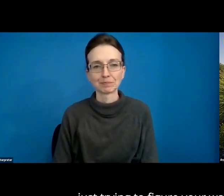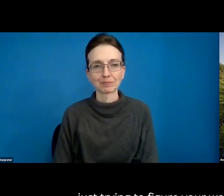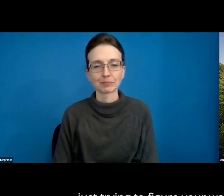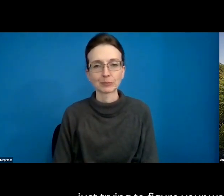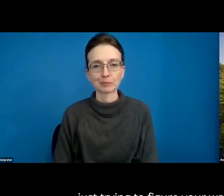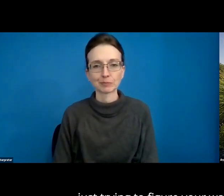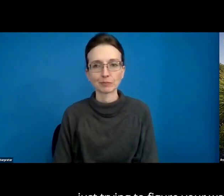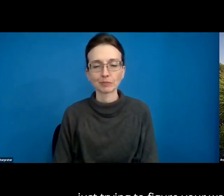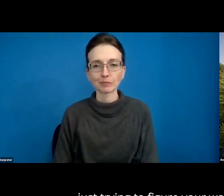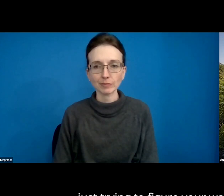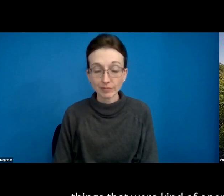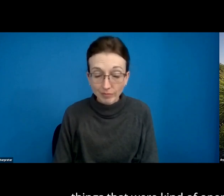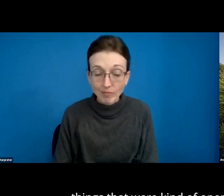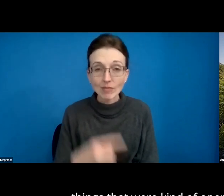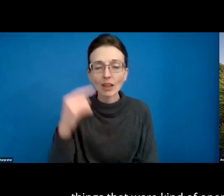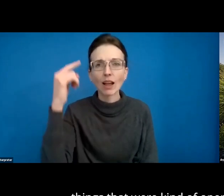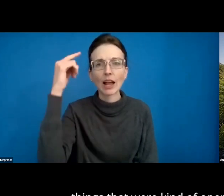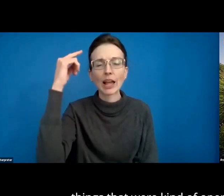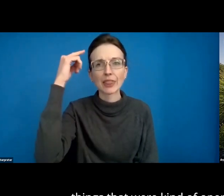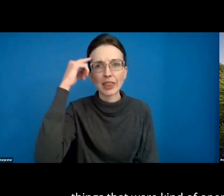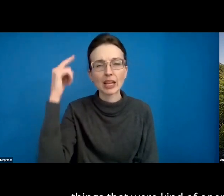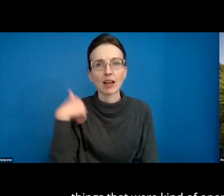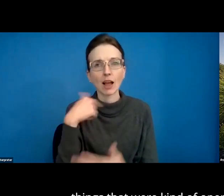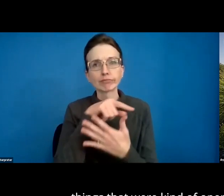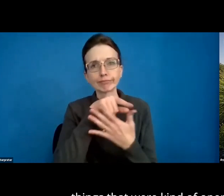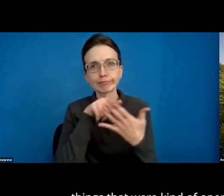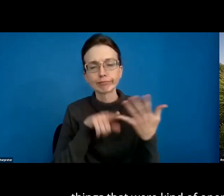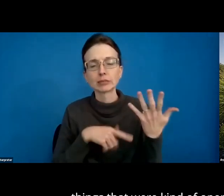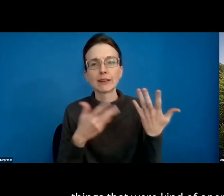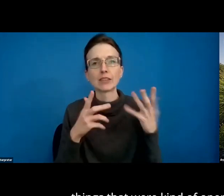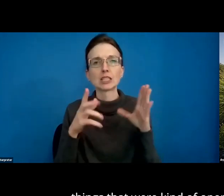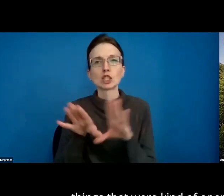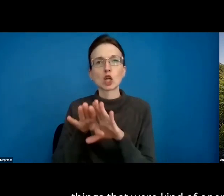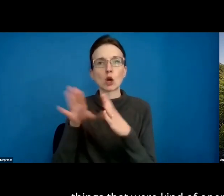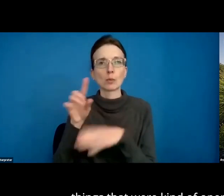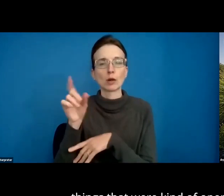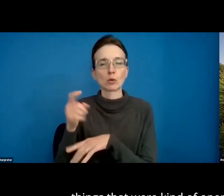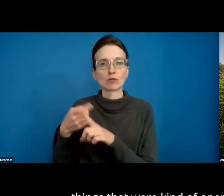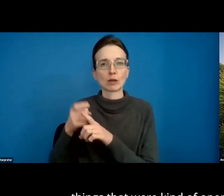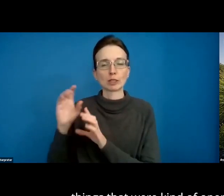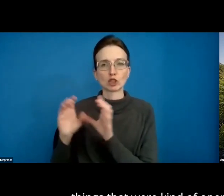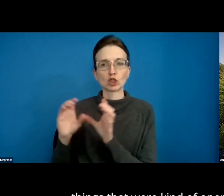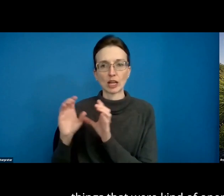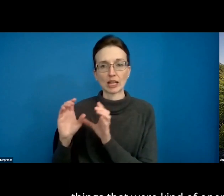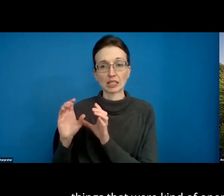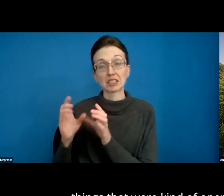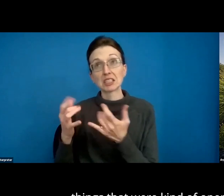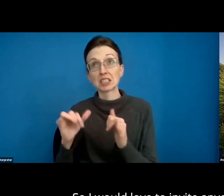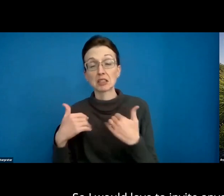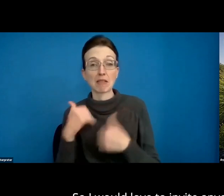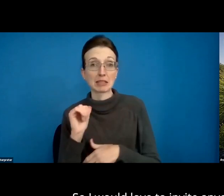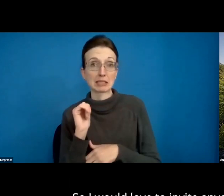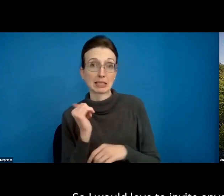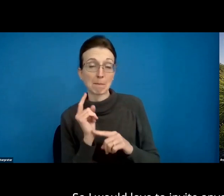I think I've covered most of the things that were kind of open questions in the chat. And we have about 10 minutes